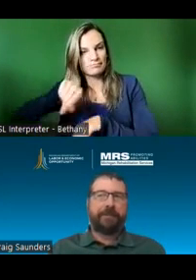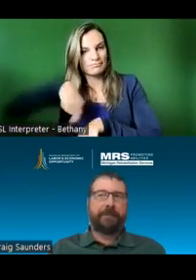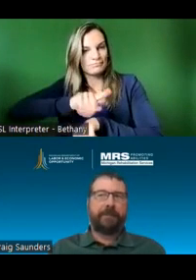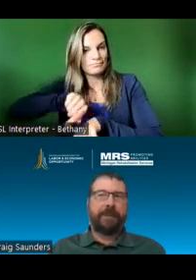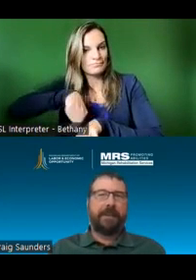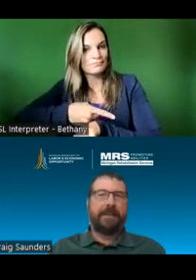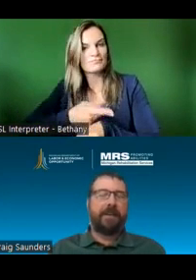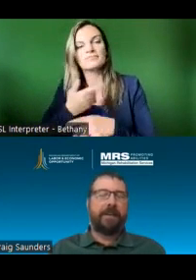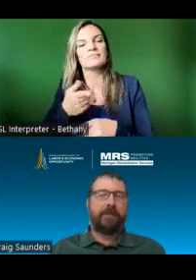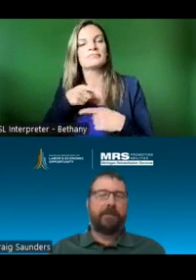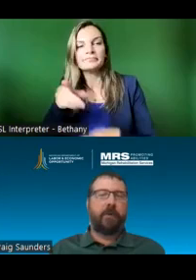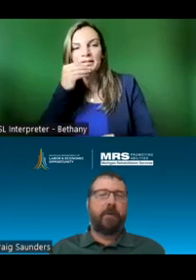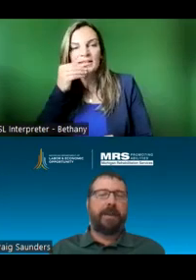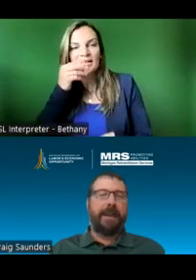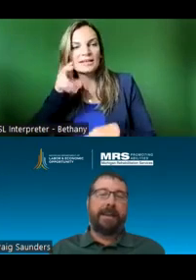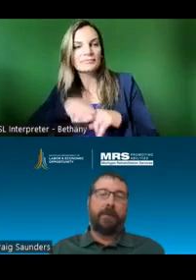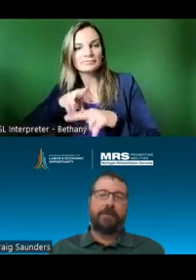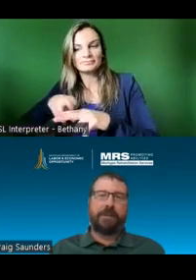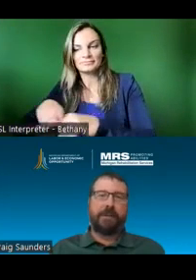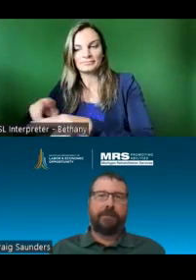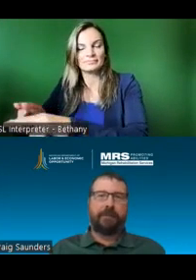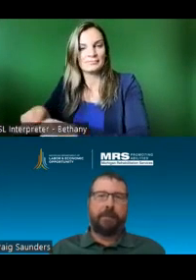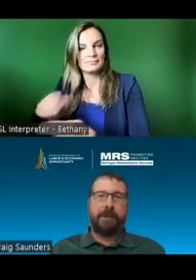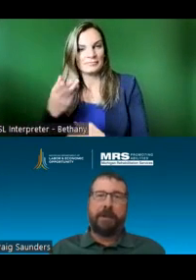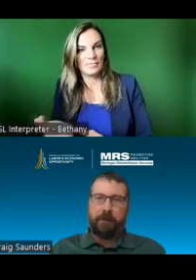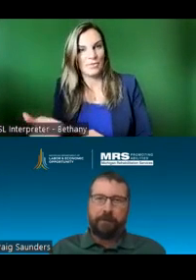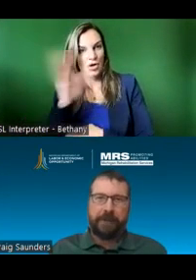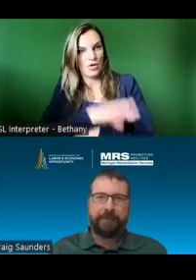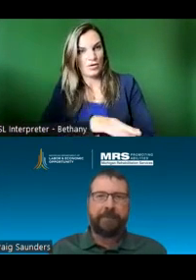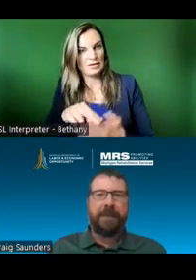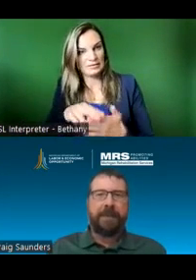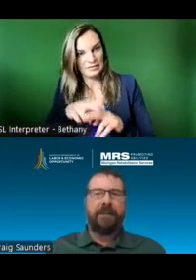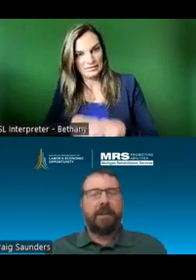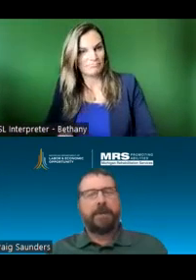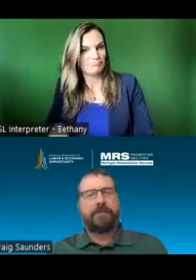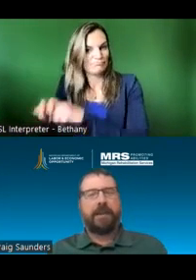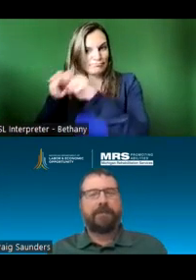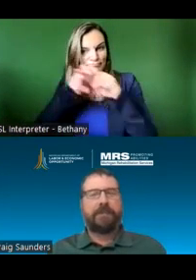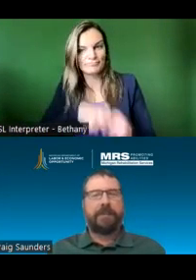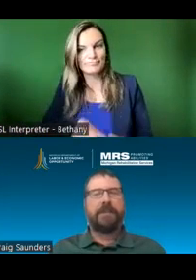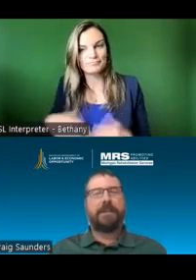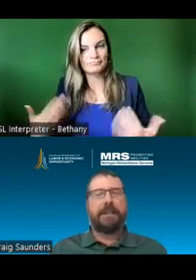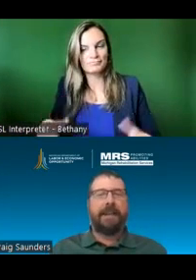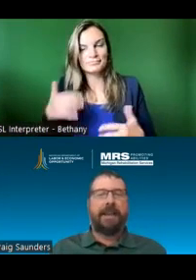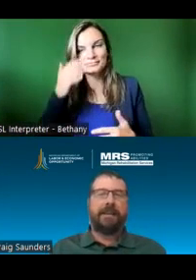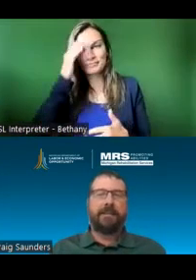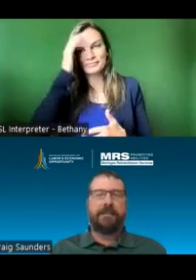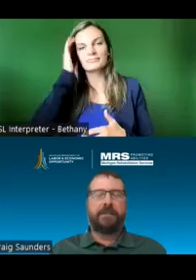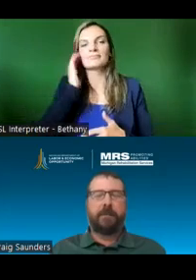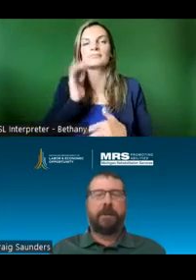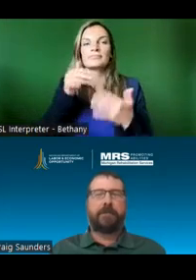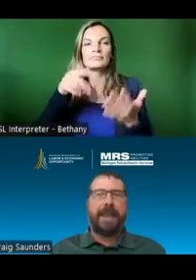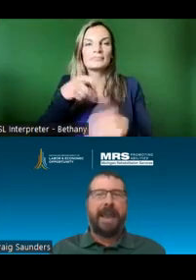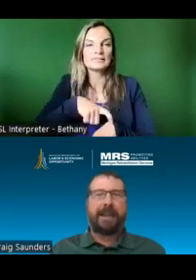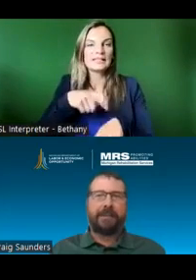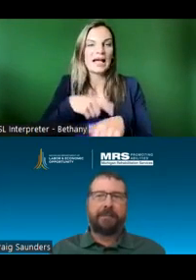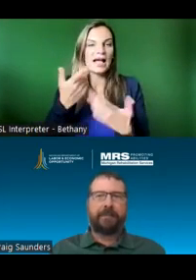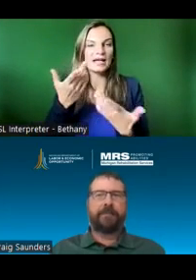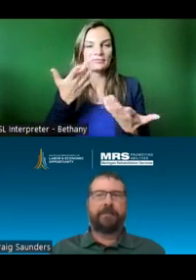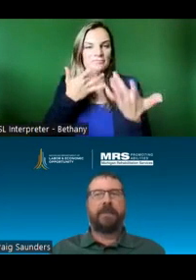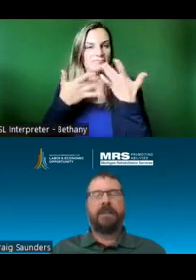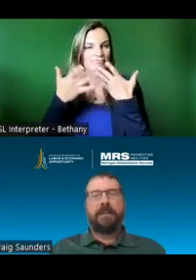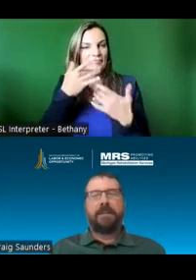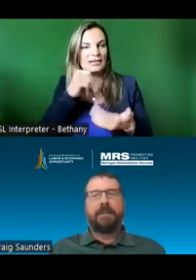times. After you throw in an 8-hour shift of sleeping, hopefully, there's not much left in the day for us to be